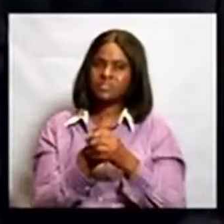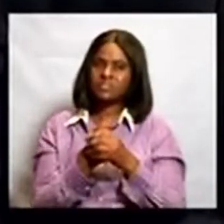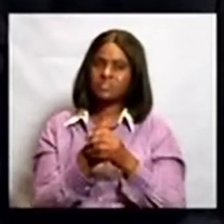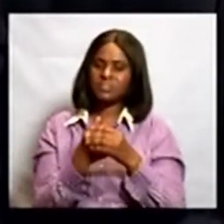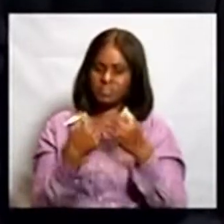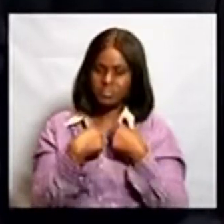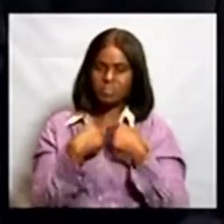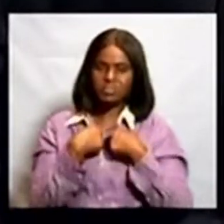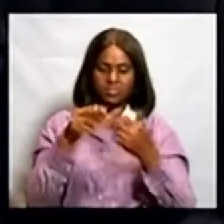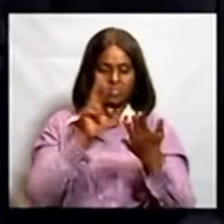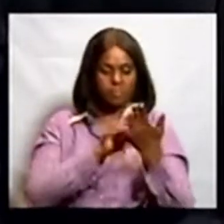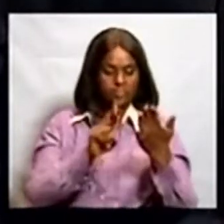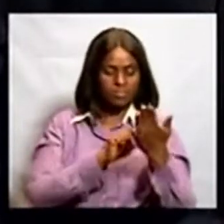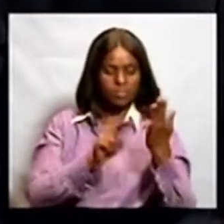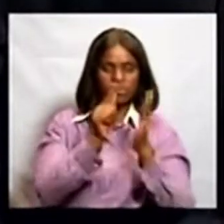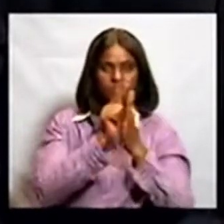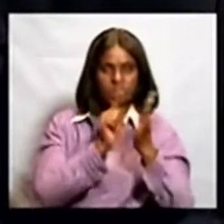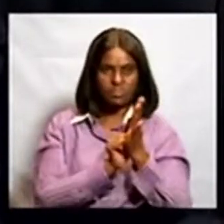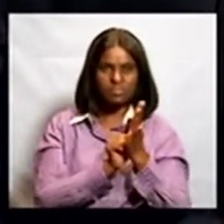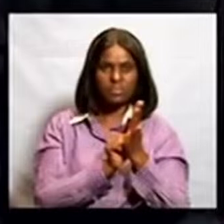read through this bill,